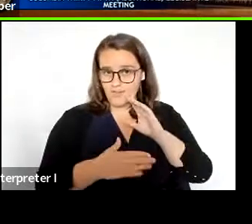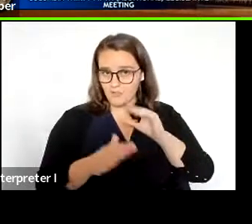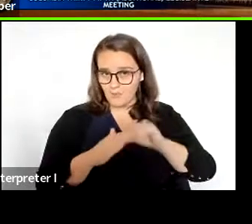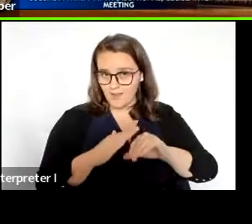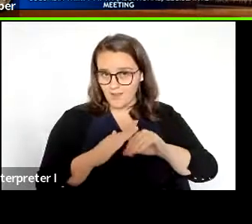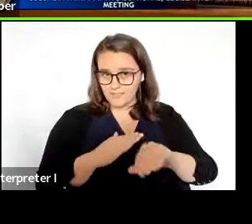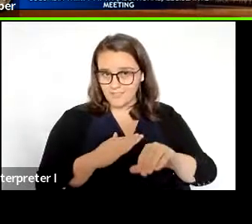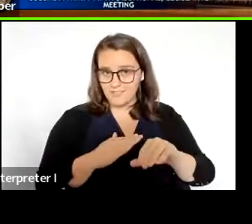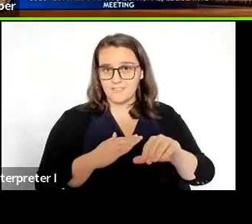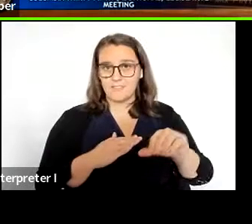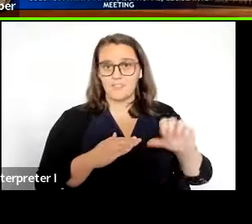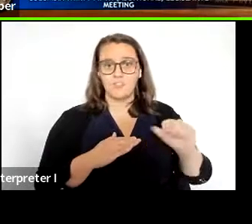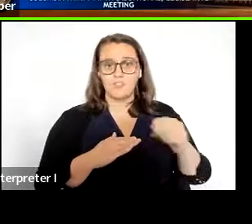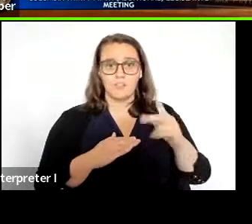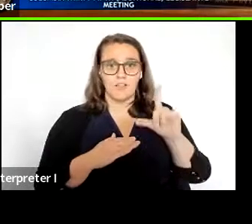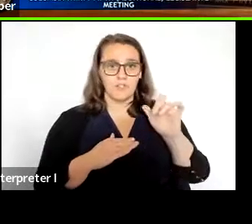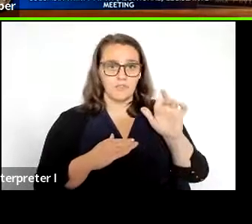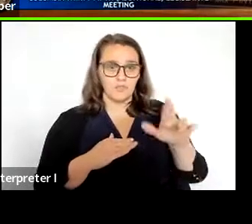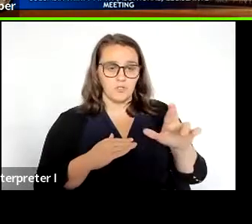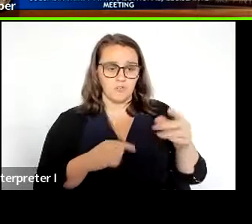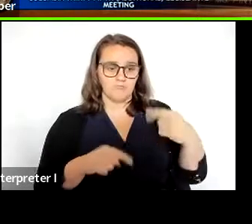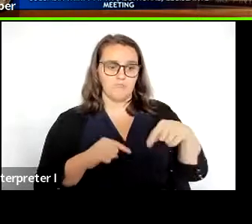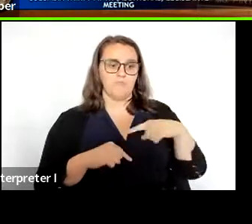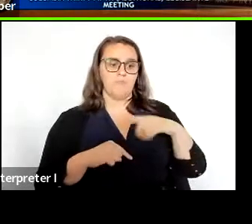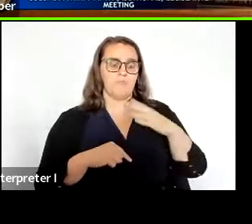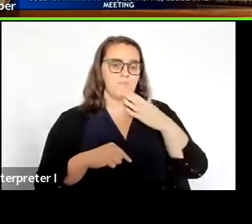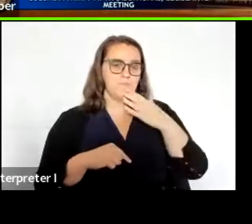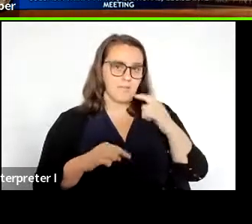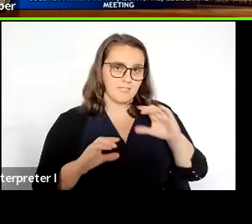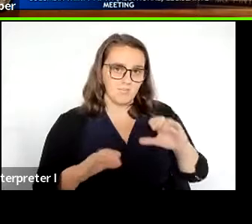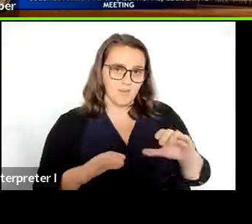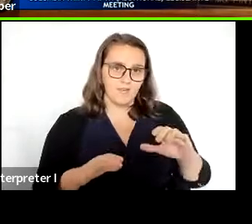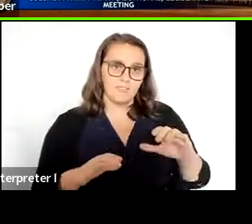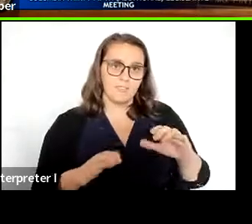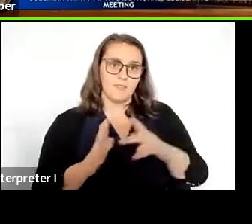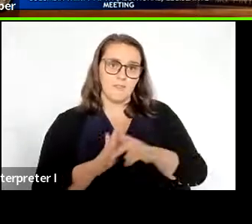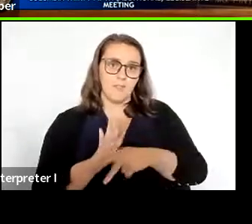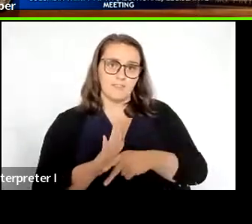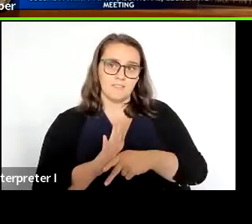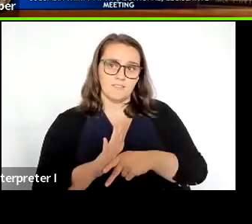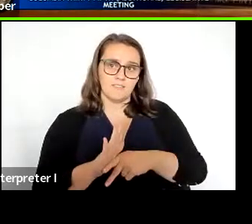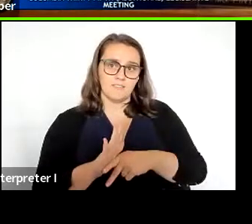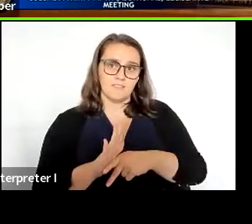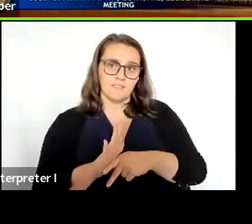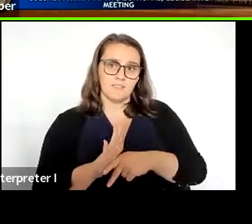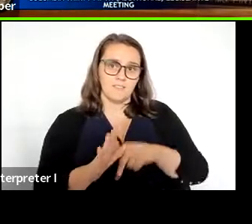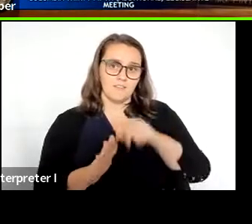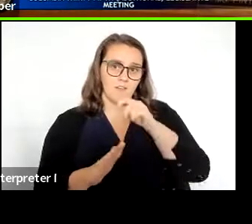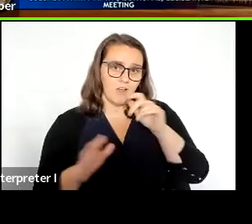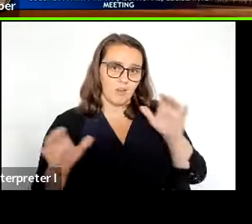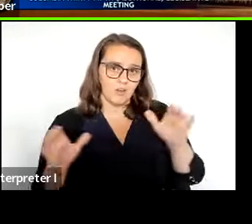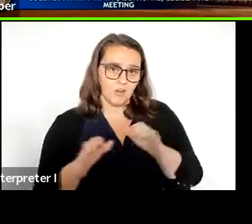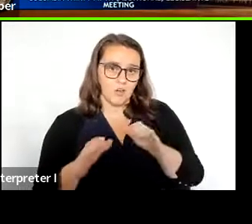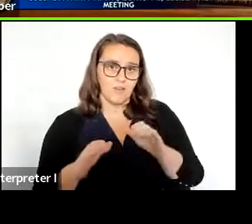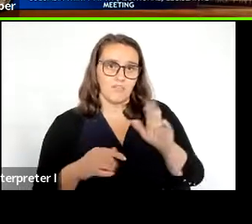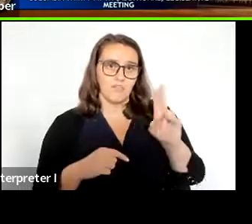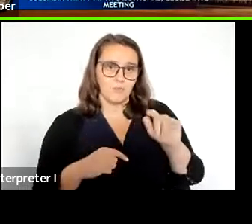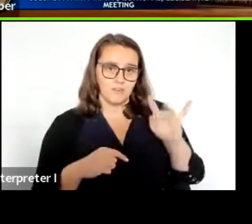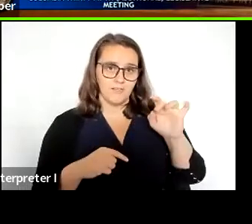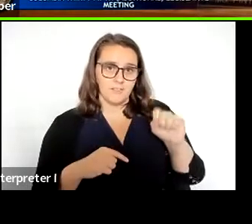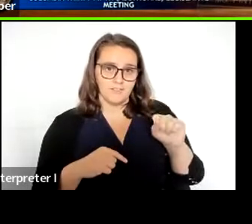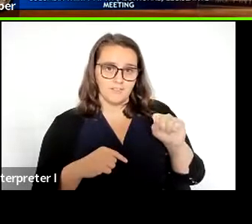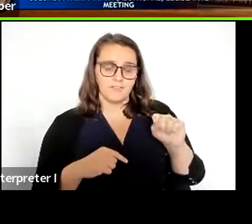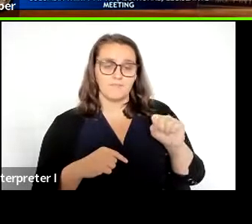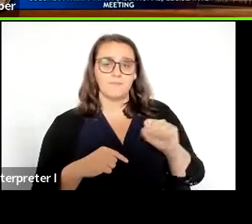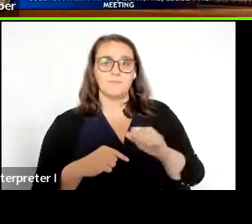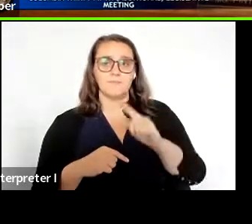and reversing a best practice policy of housing families in individual non-congregate units. I